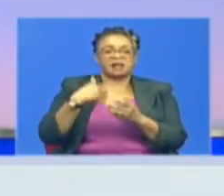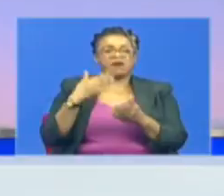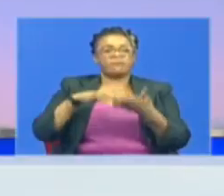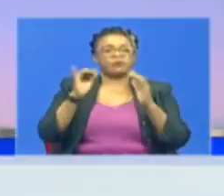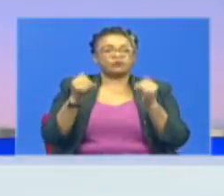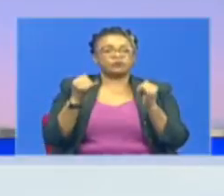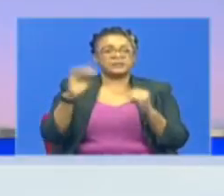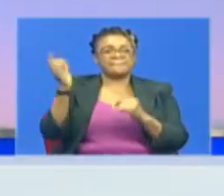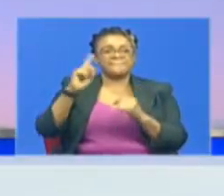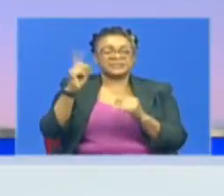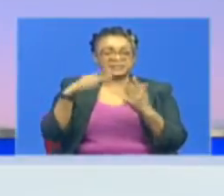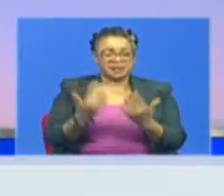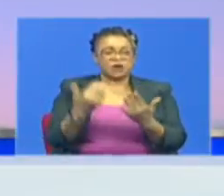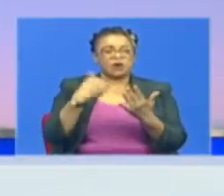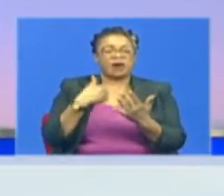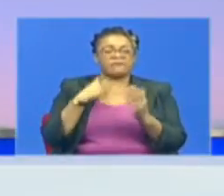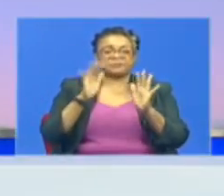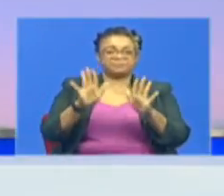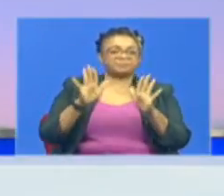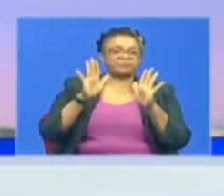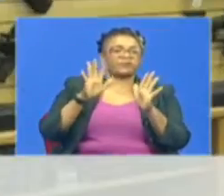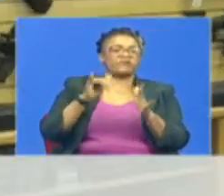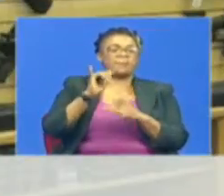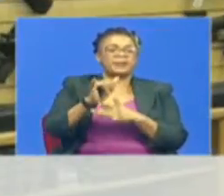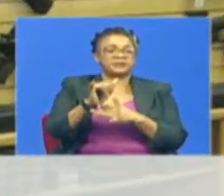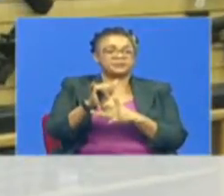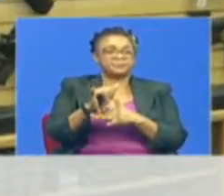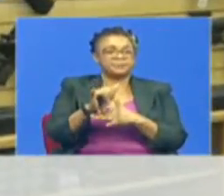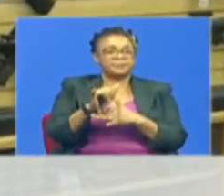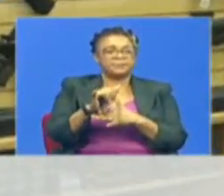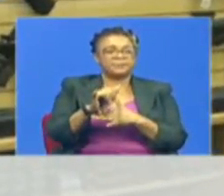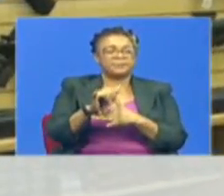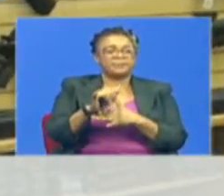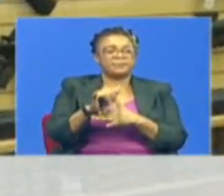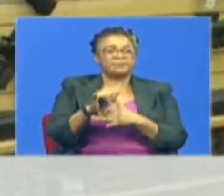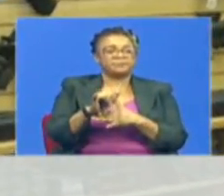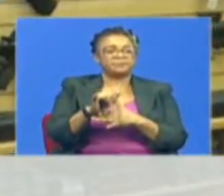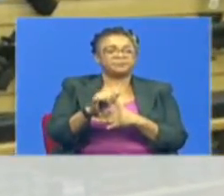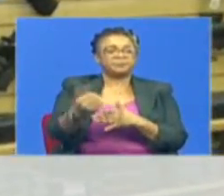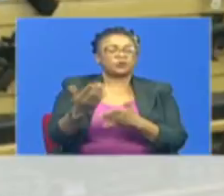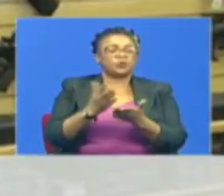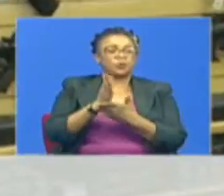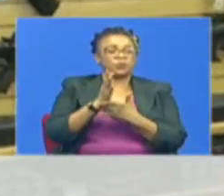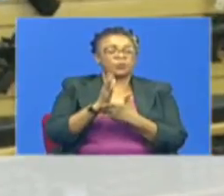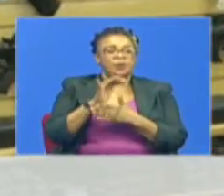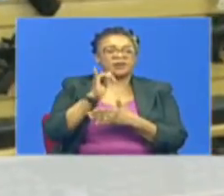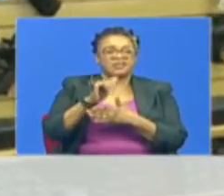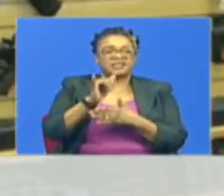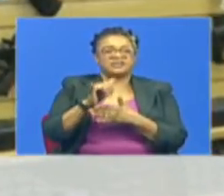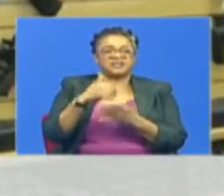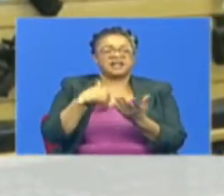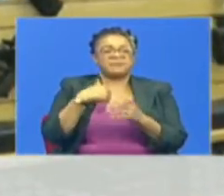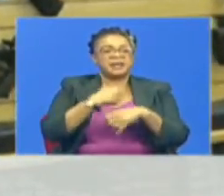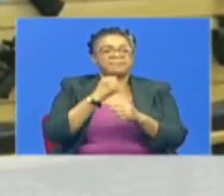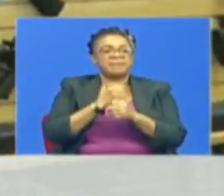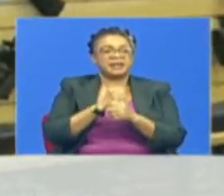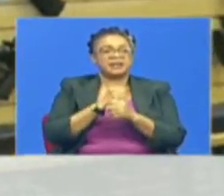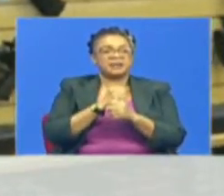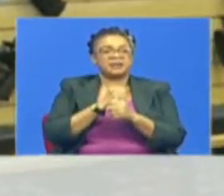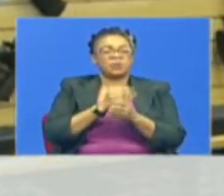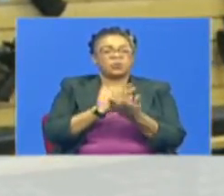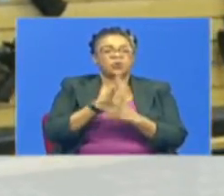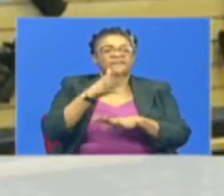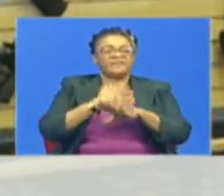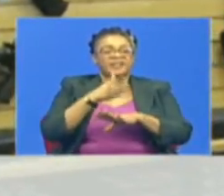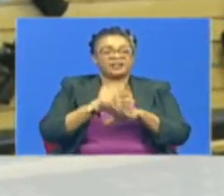has since distanced itself from the scam. No arrests have so far been made into the fake arms